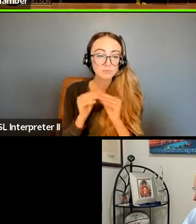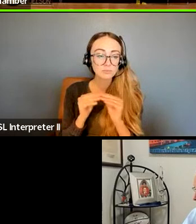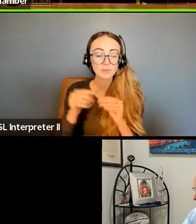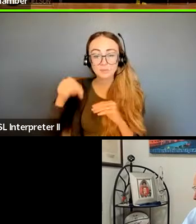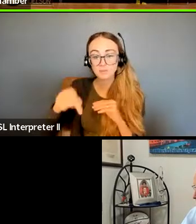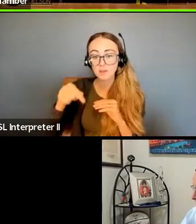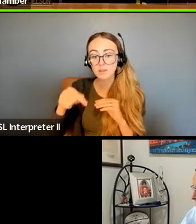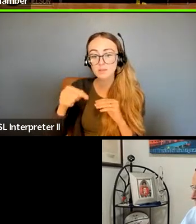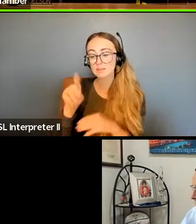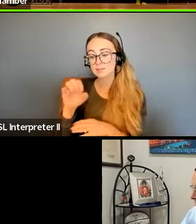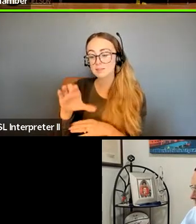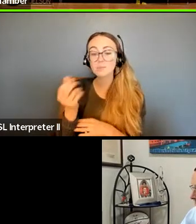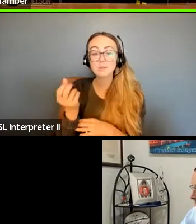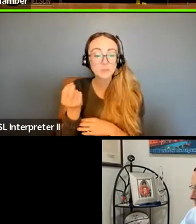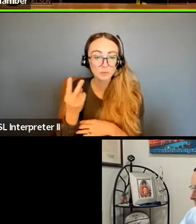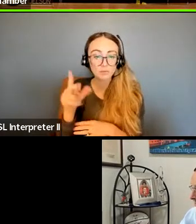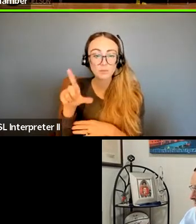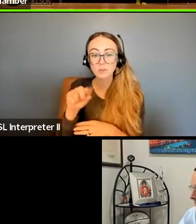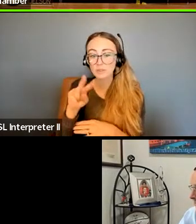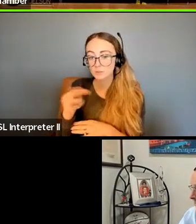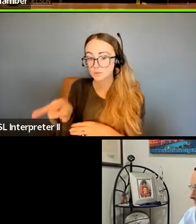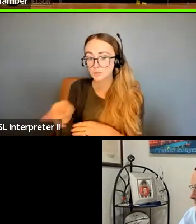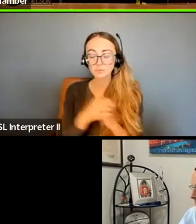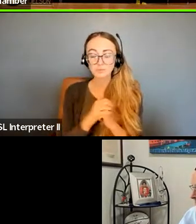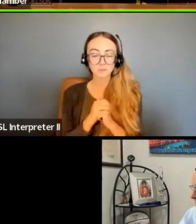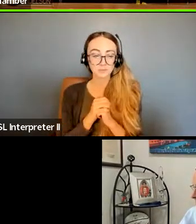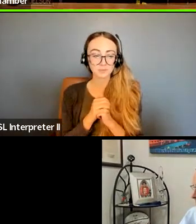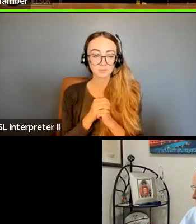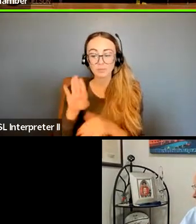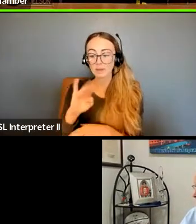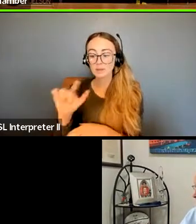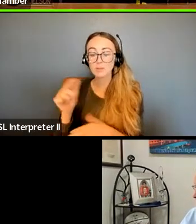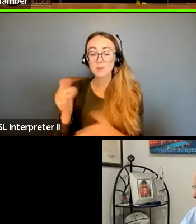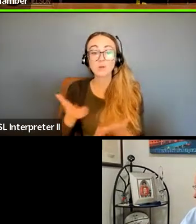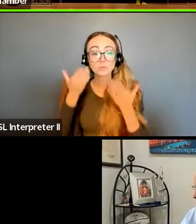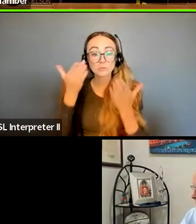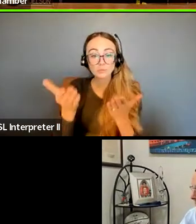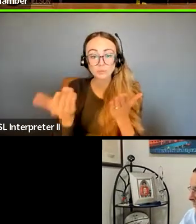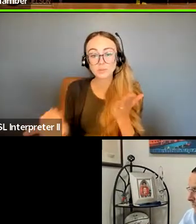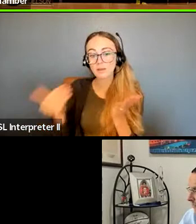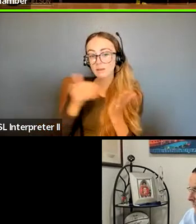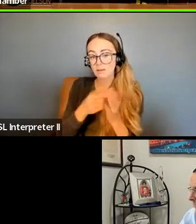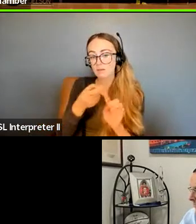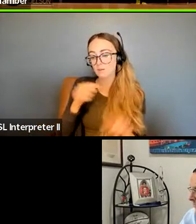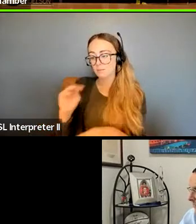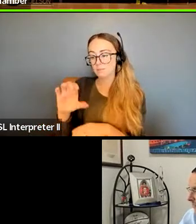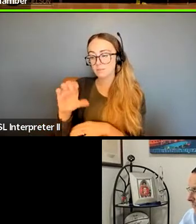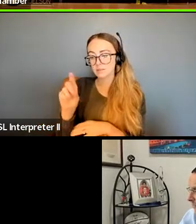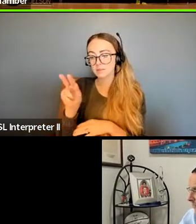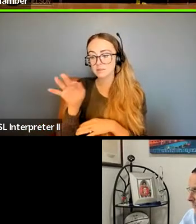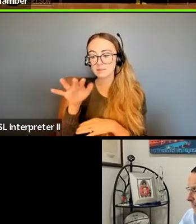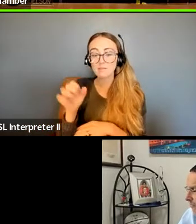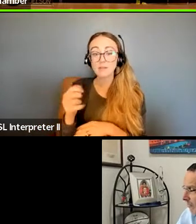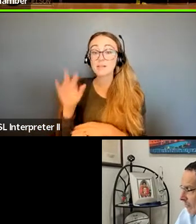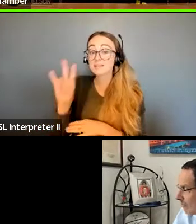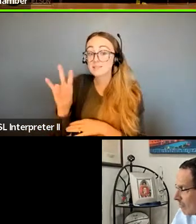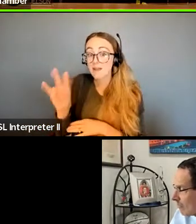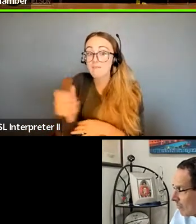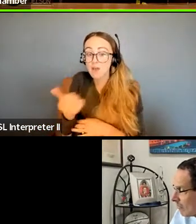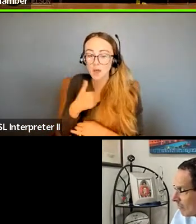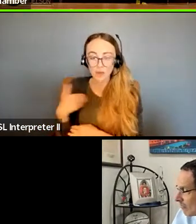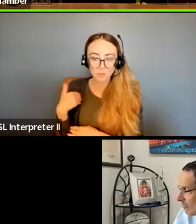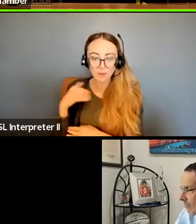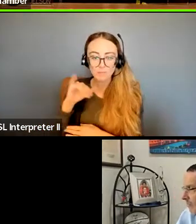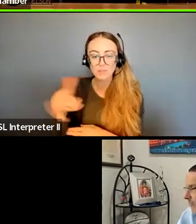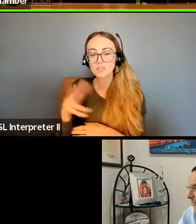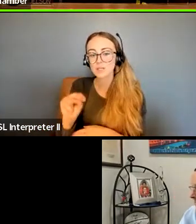measure December 12th, 2022. The bill was reintroduced by Councilor McDuffie and seven council members on January